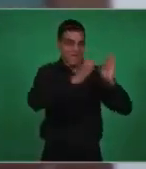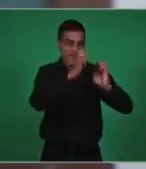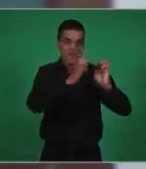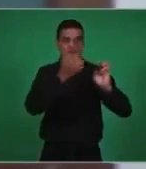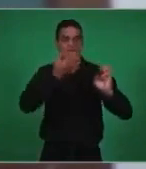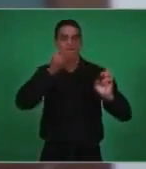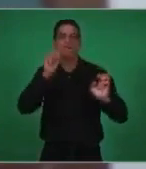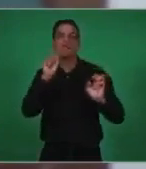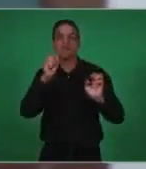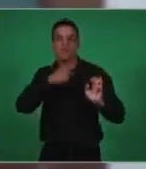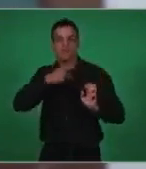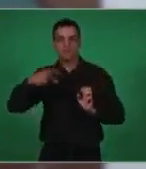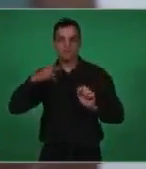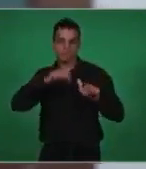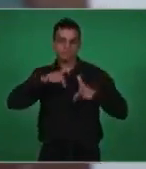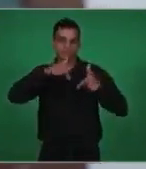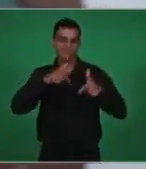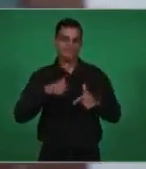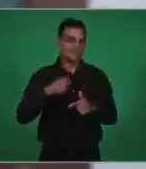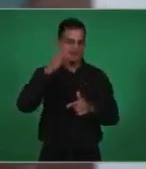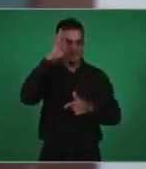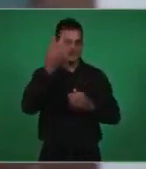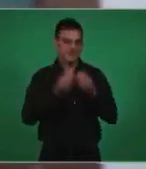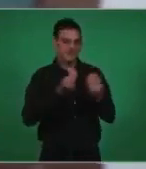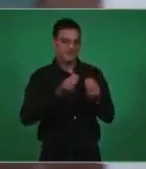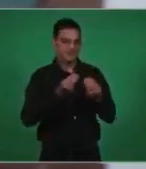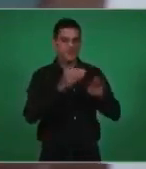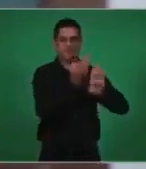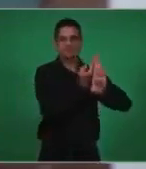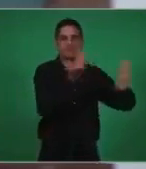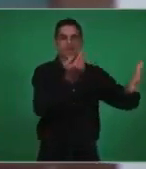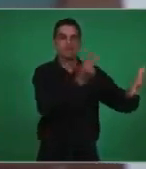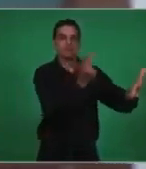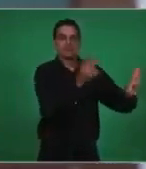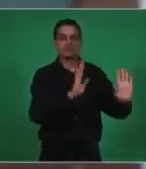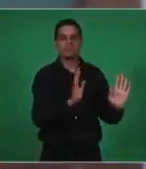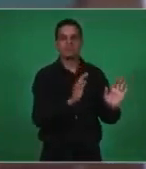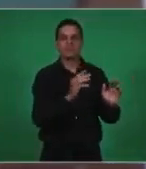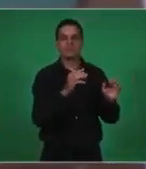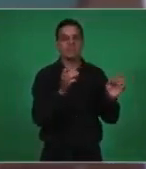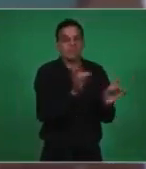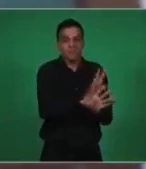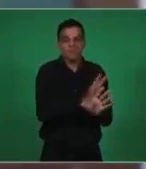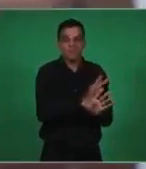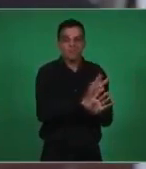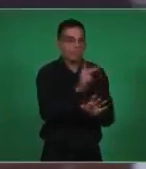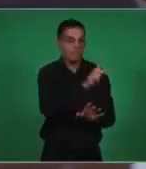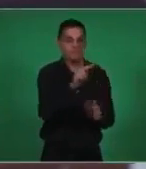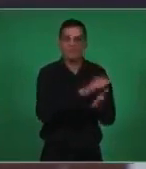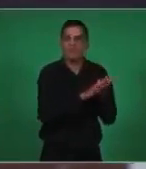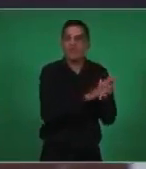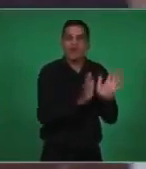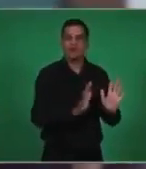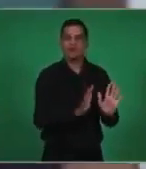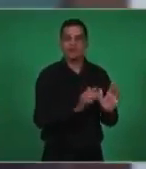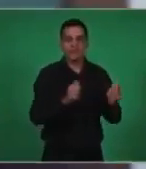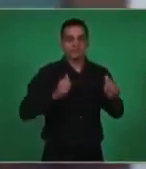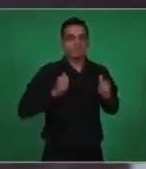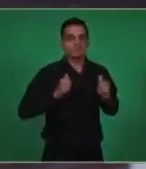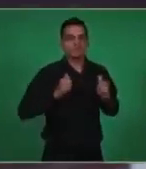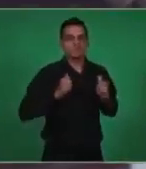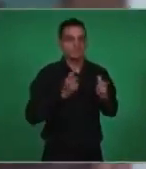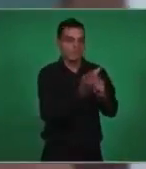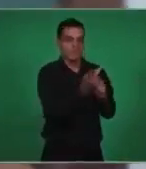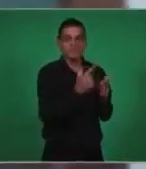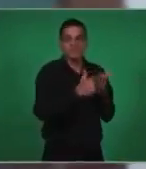and remove them both. So they neither of them will be preaching or participating on the women's service.